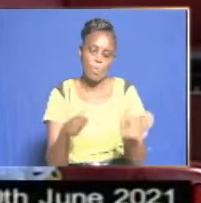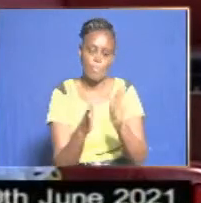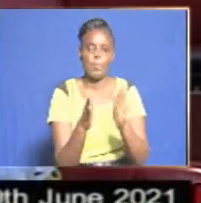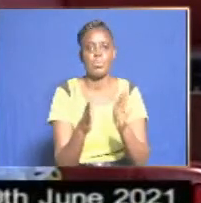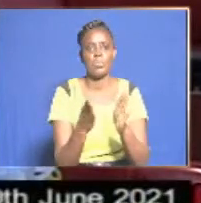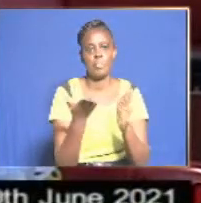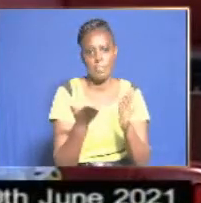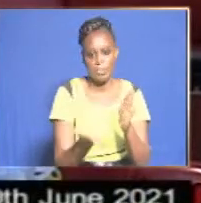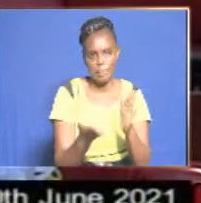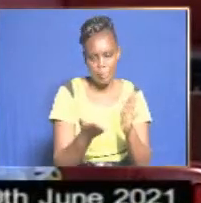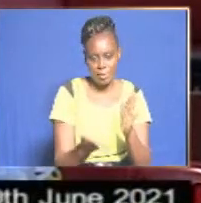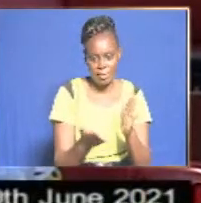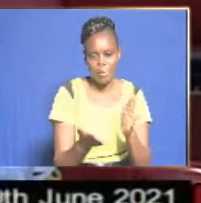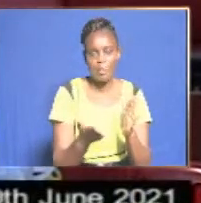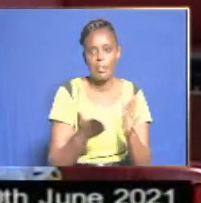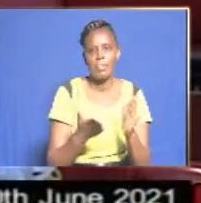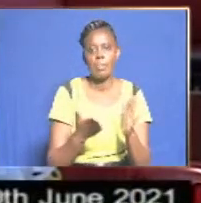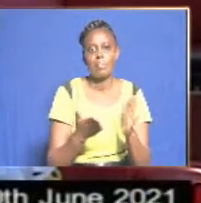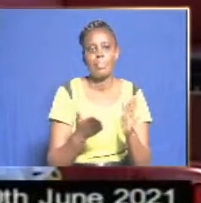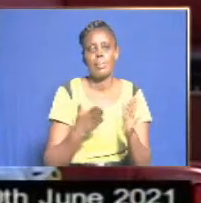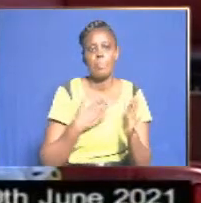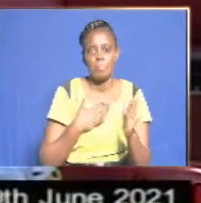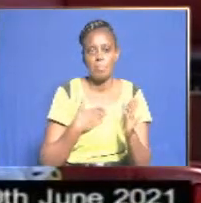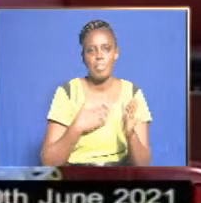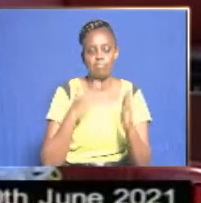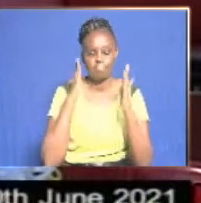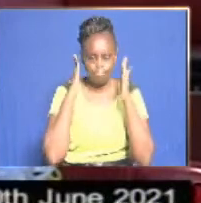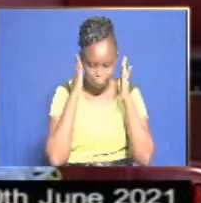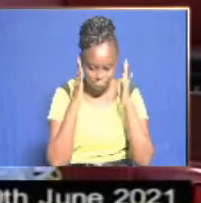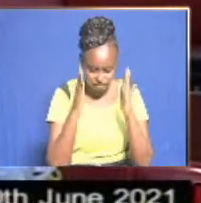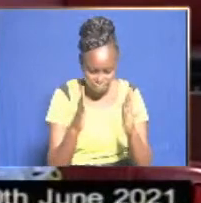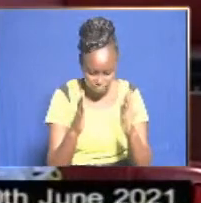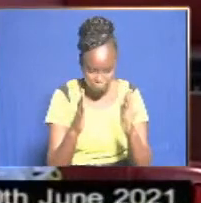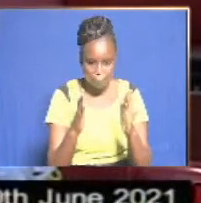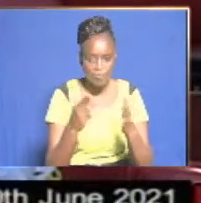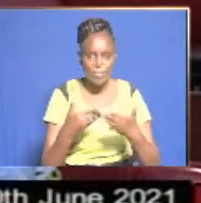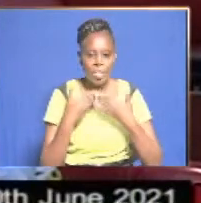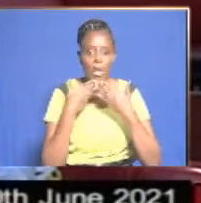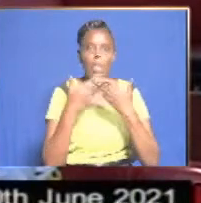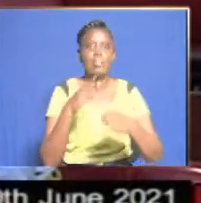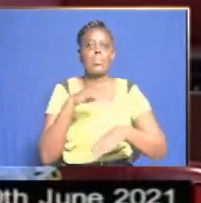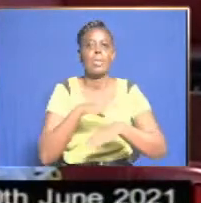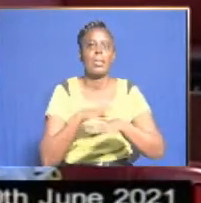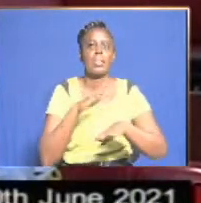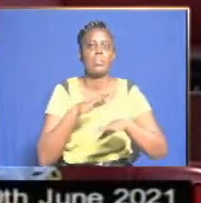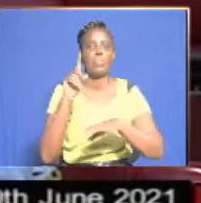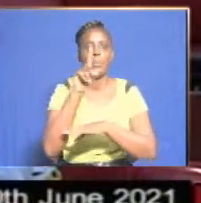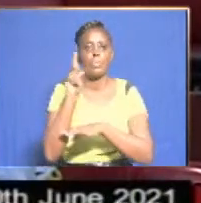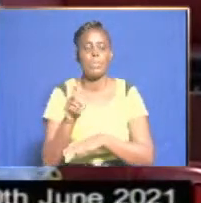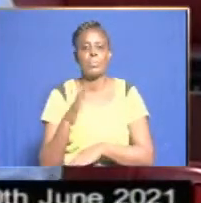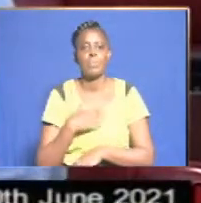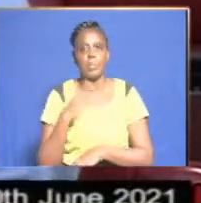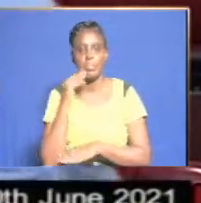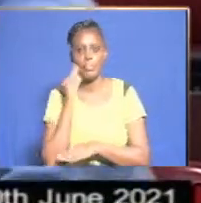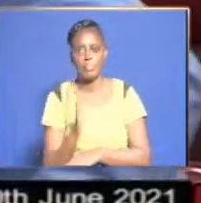is available, I would be very keen to get responses to my question, Mr. Speaker.